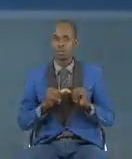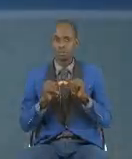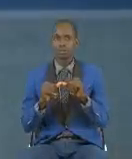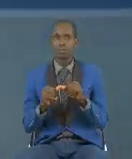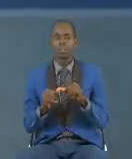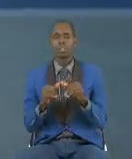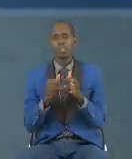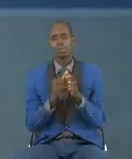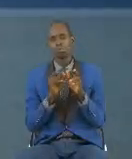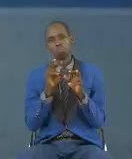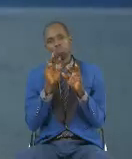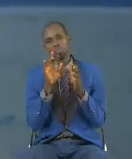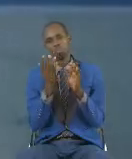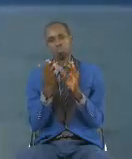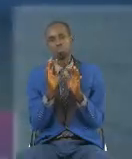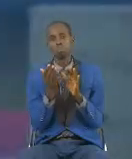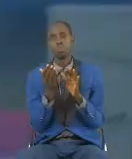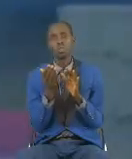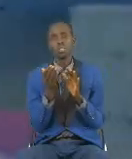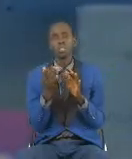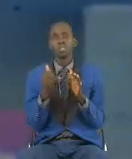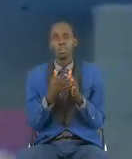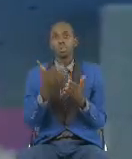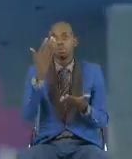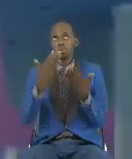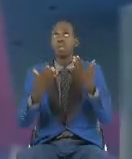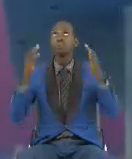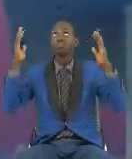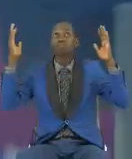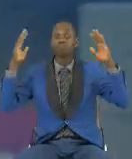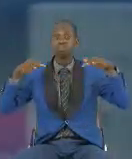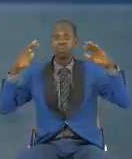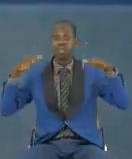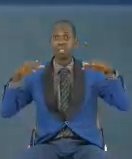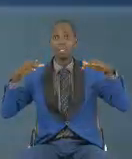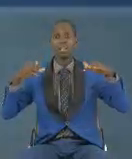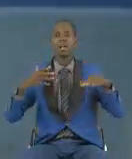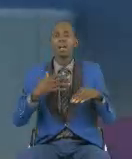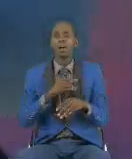appears it may rain. And if where you are,